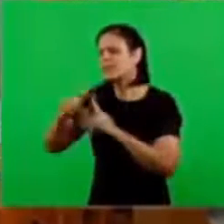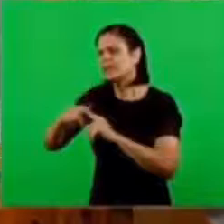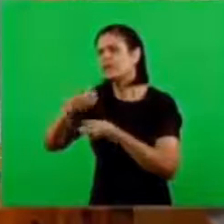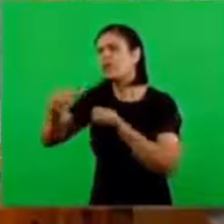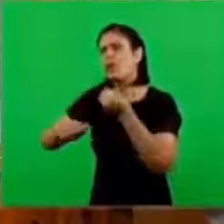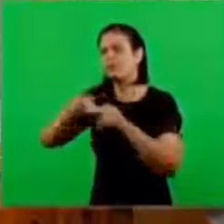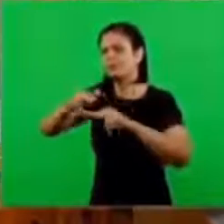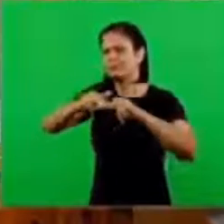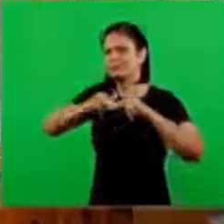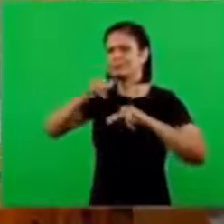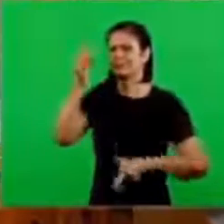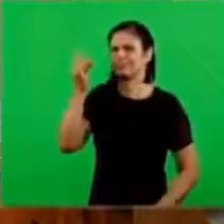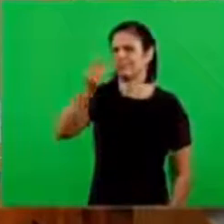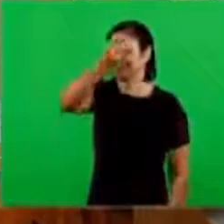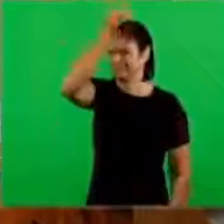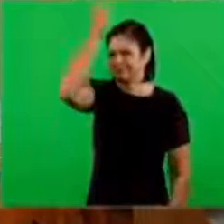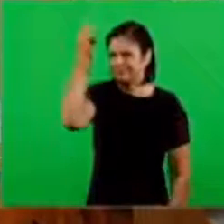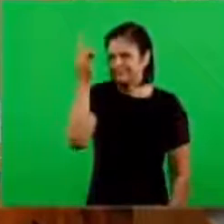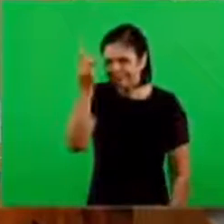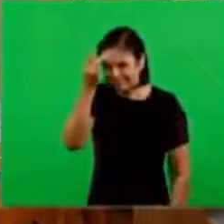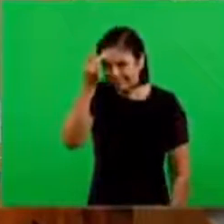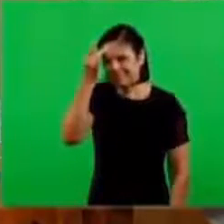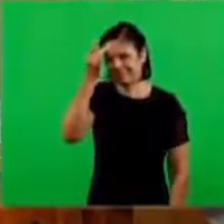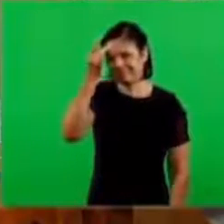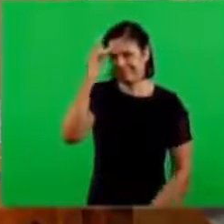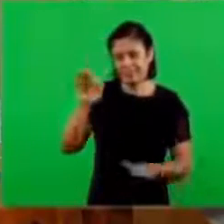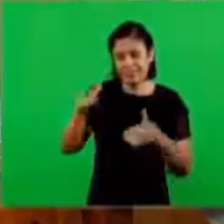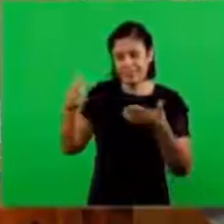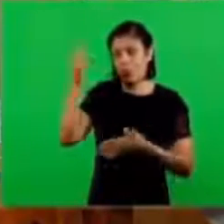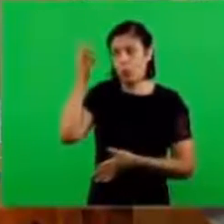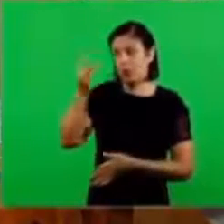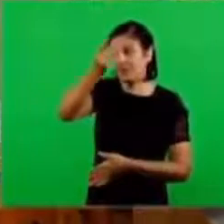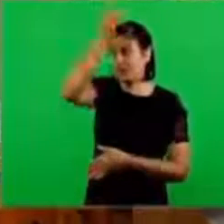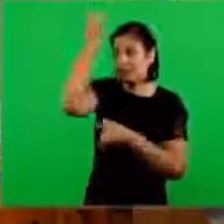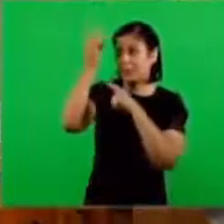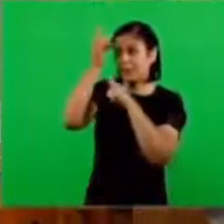through the Holy Spirit. So the Holy Spirit